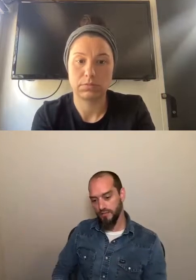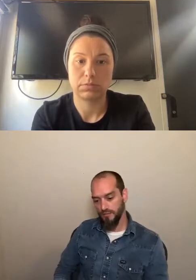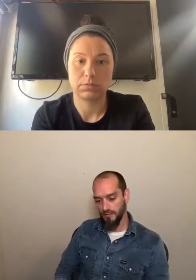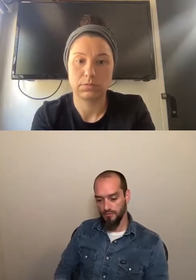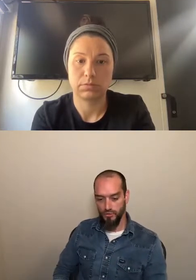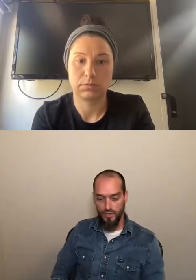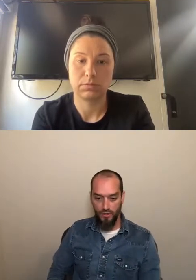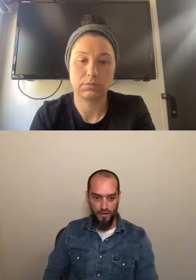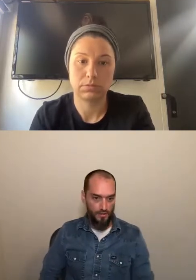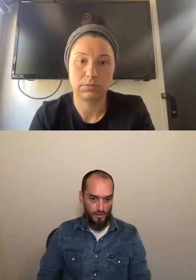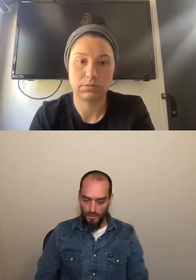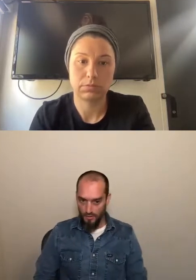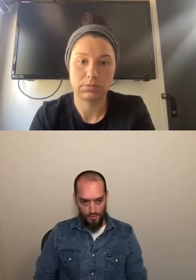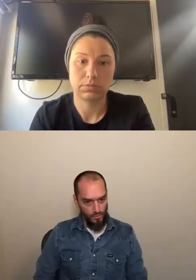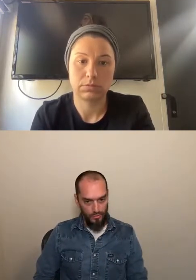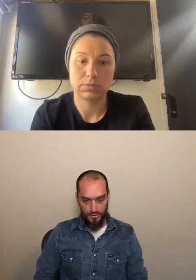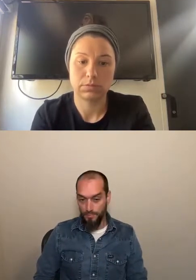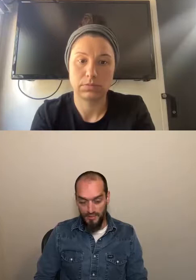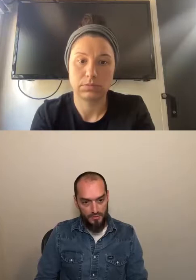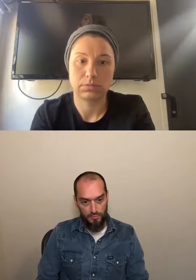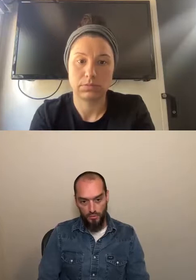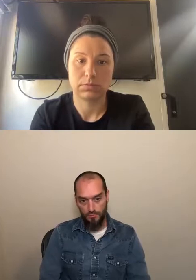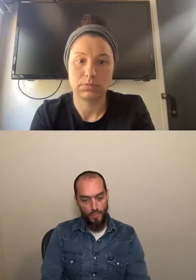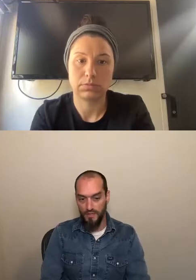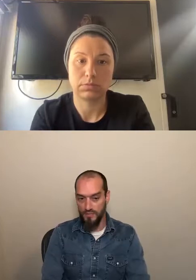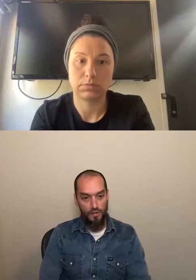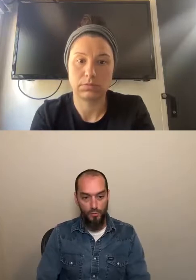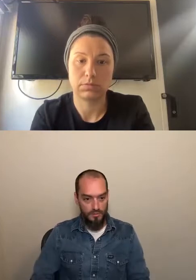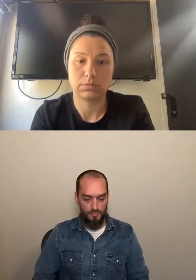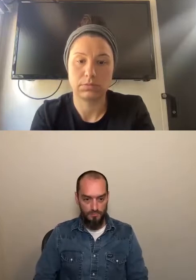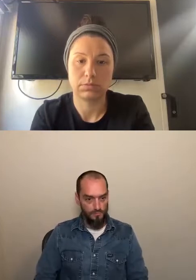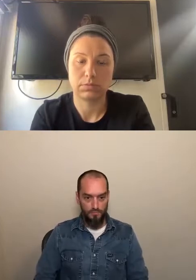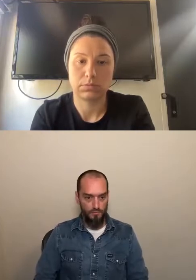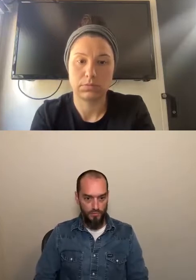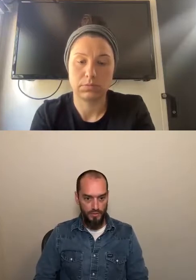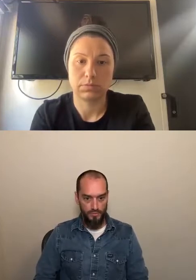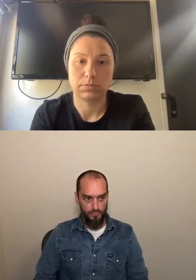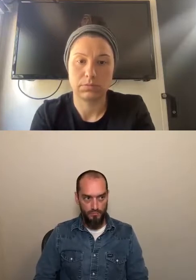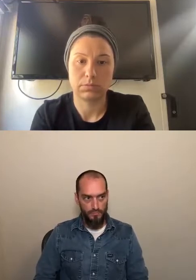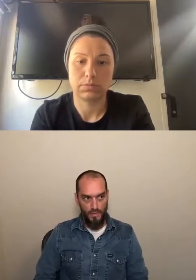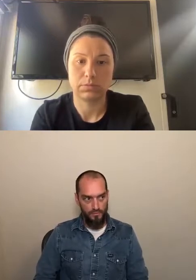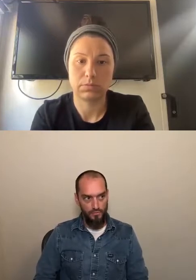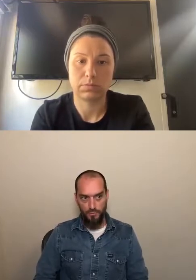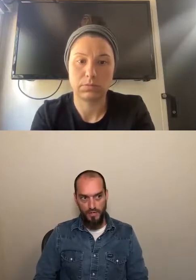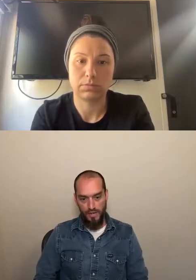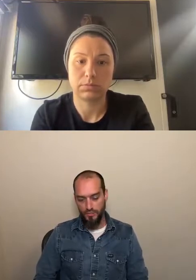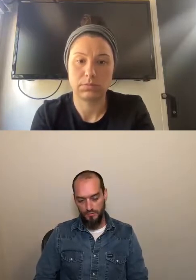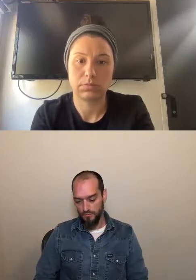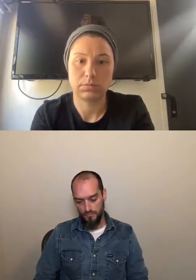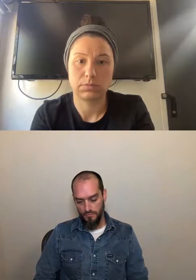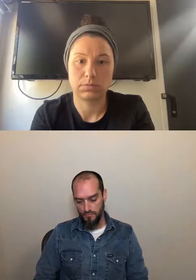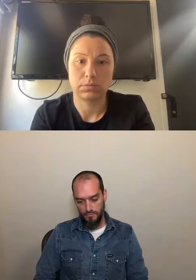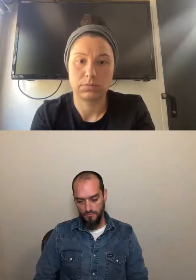the genera or species of mold? It's not always. Meaning, even in